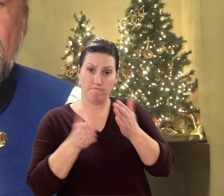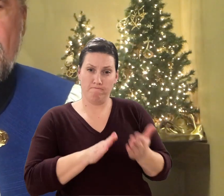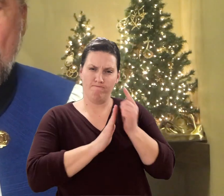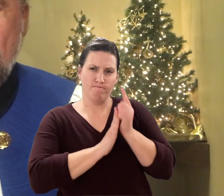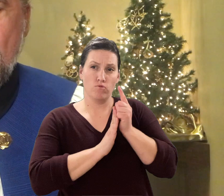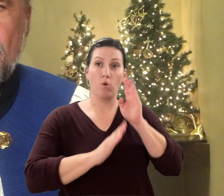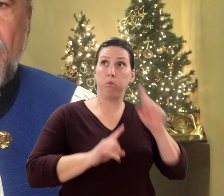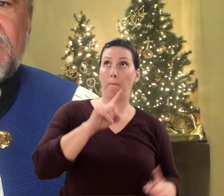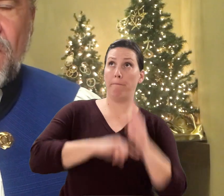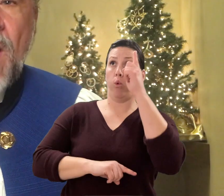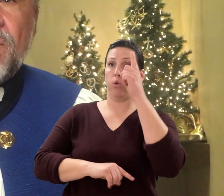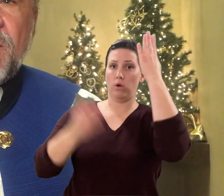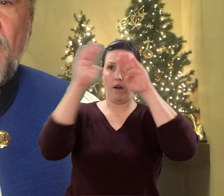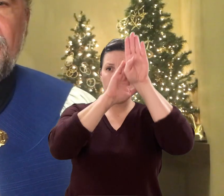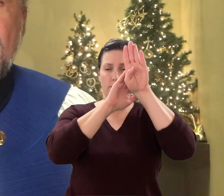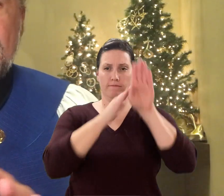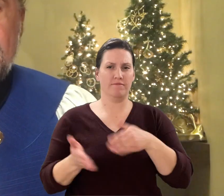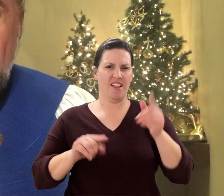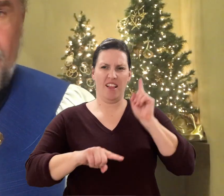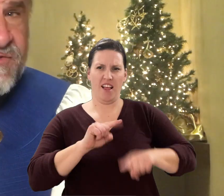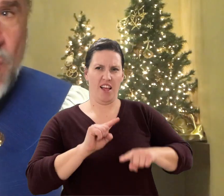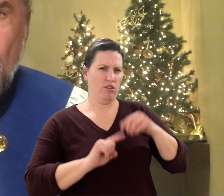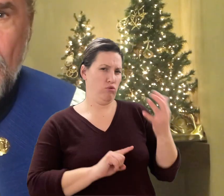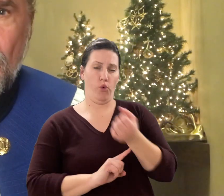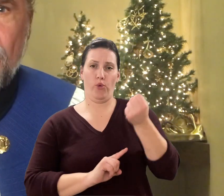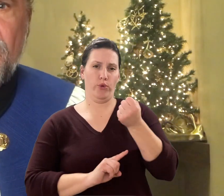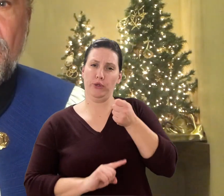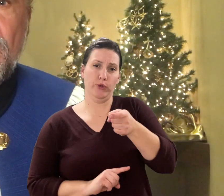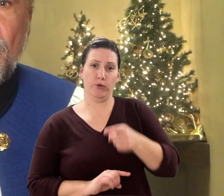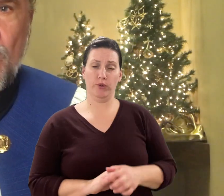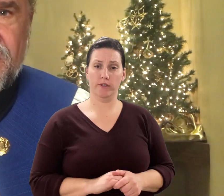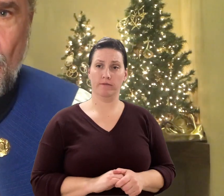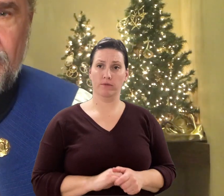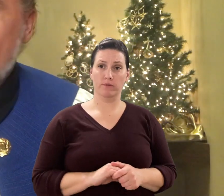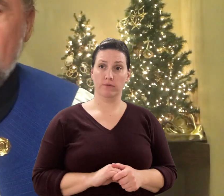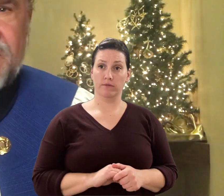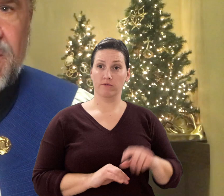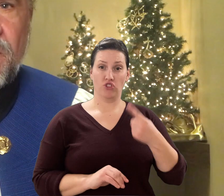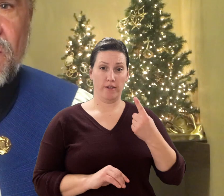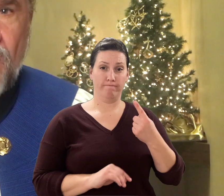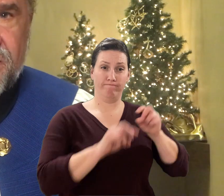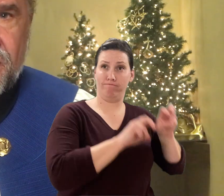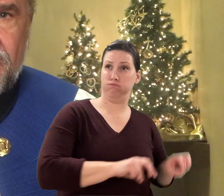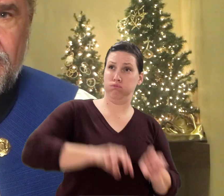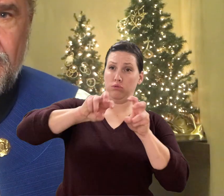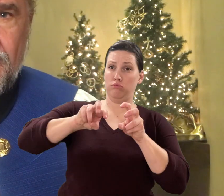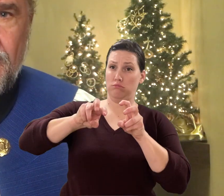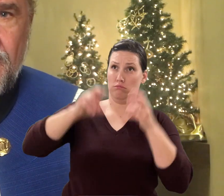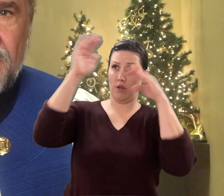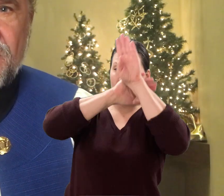death, you will be with Christ forever in heaven. Death has no power over you whatsoever. It's simply a